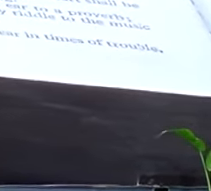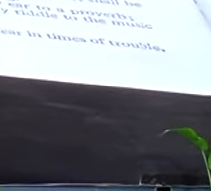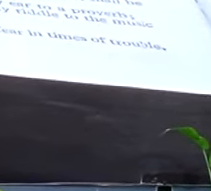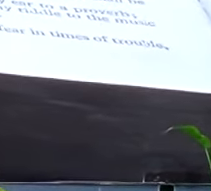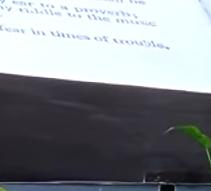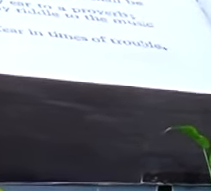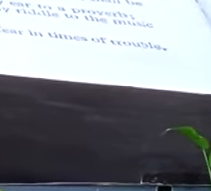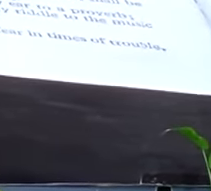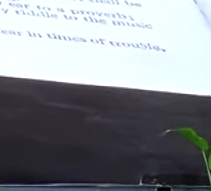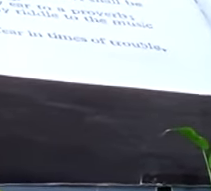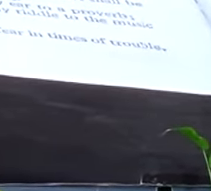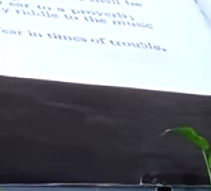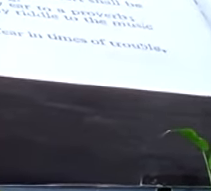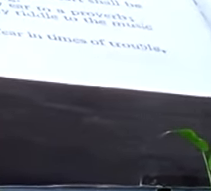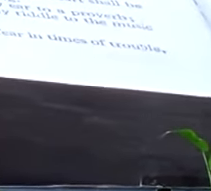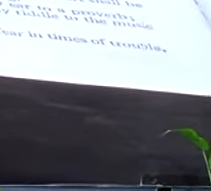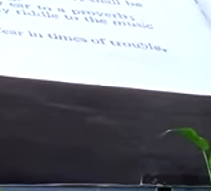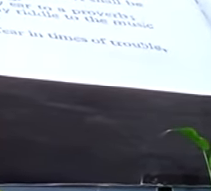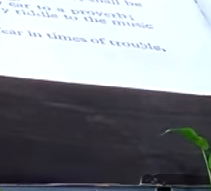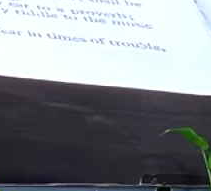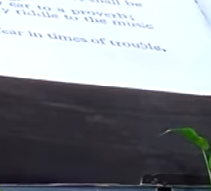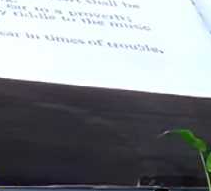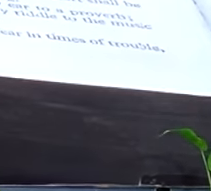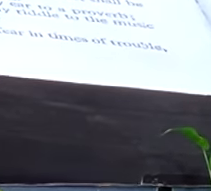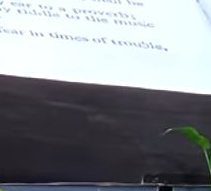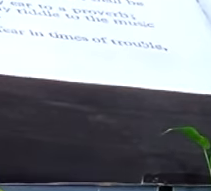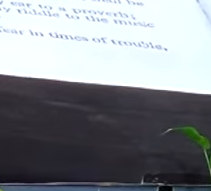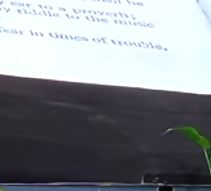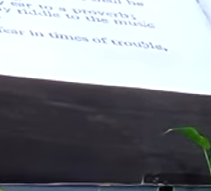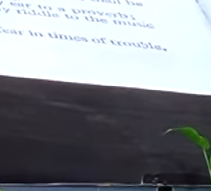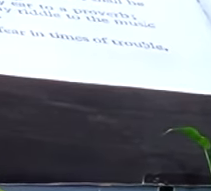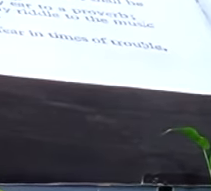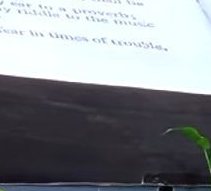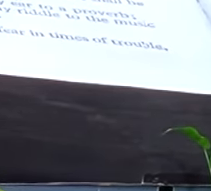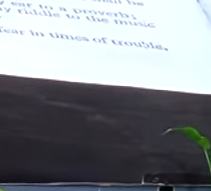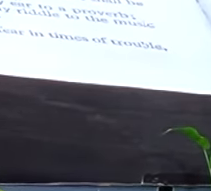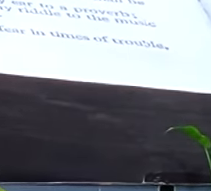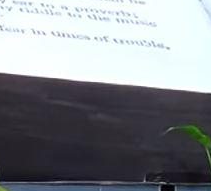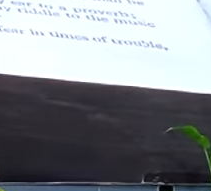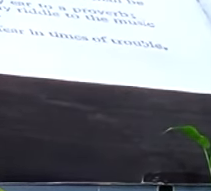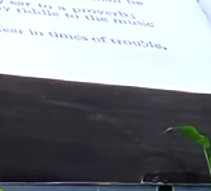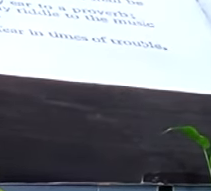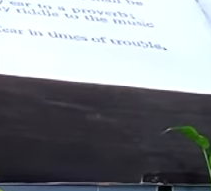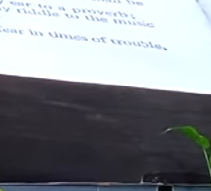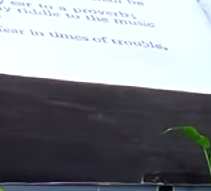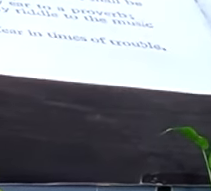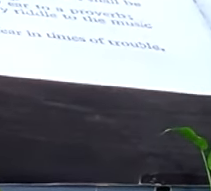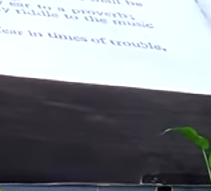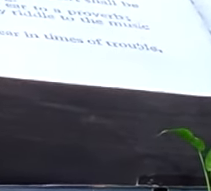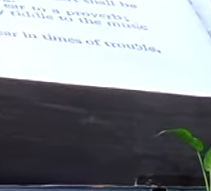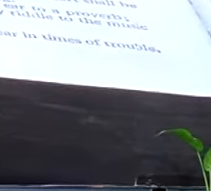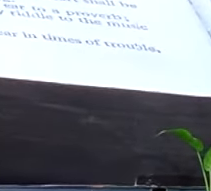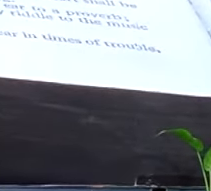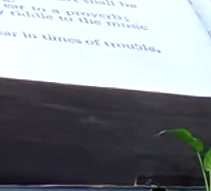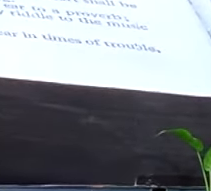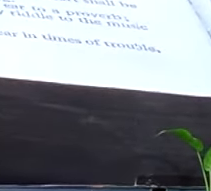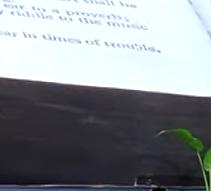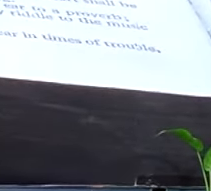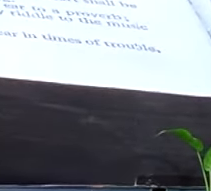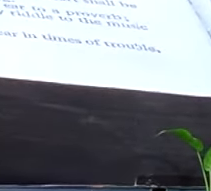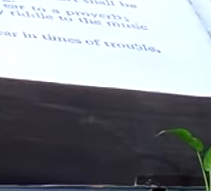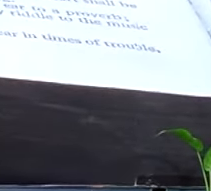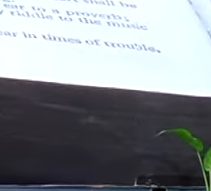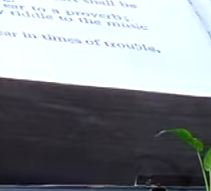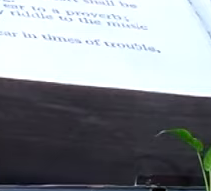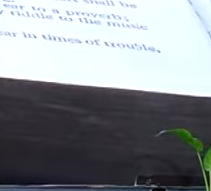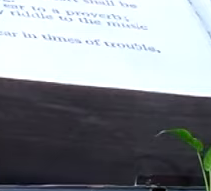And I don't do sermonettes, so don't think it is a brief message. Amen? Sermonettes are for Christianettes, and they did not